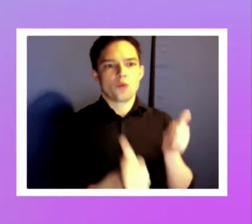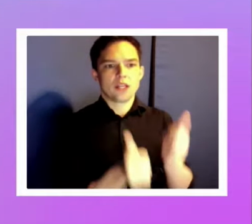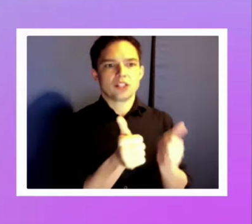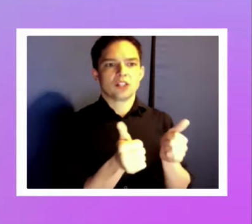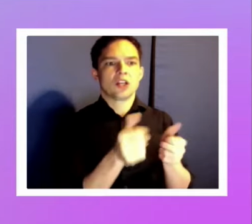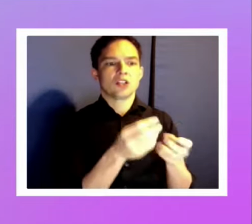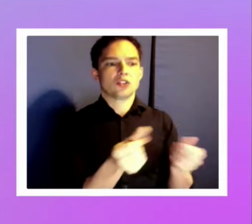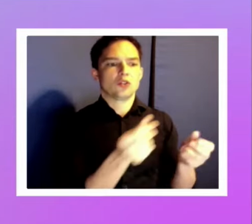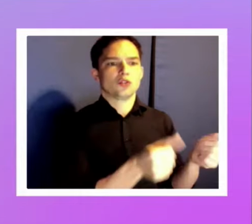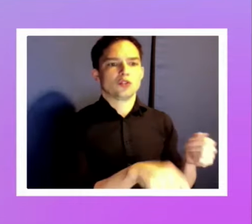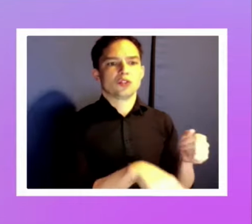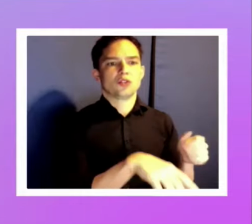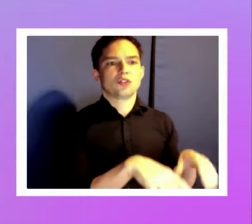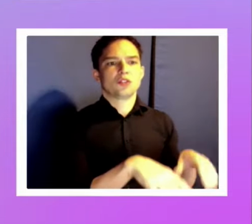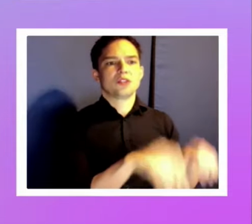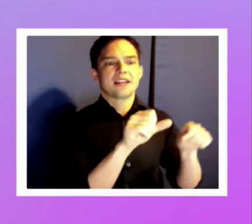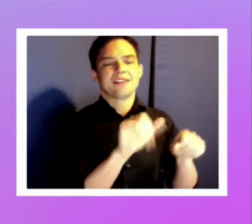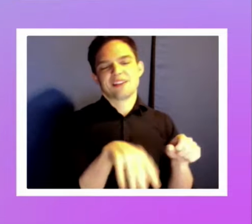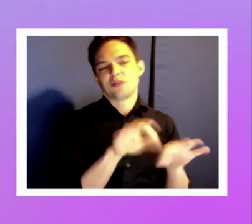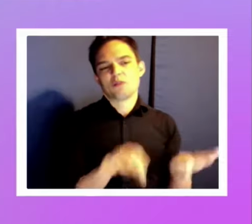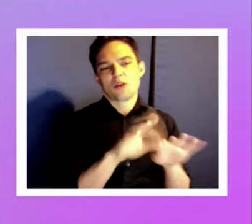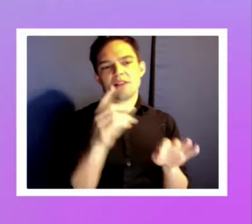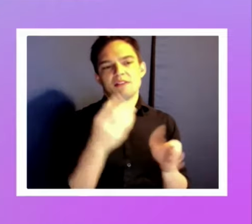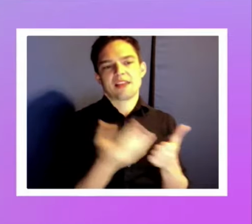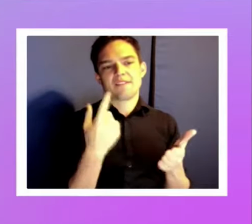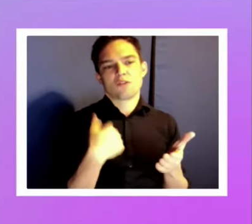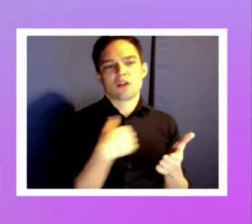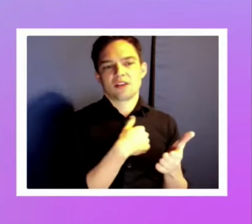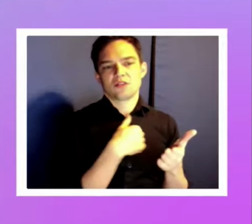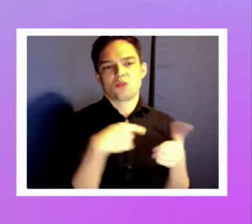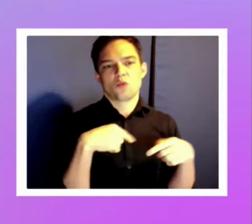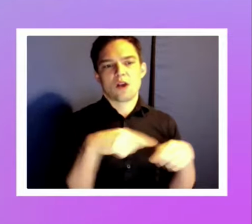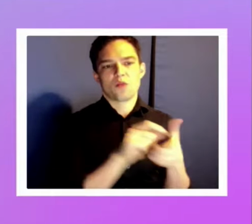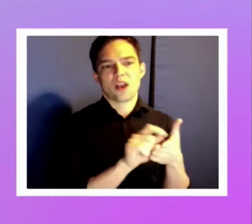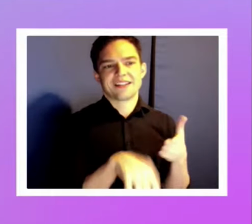muito bom This disso, is another nada. very important thing for us.